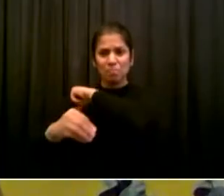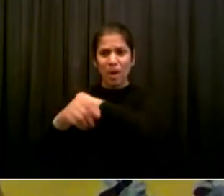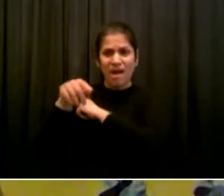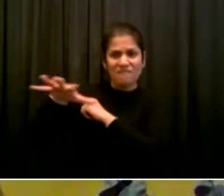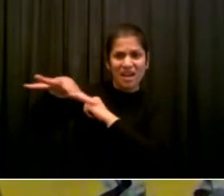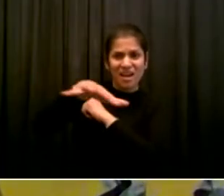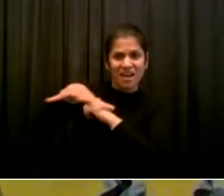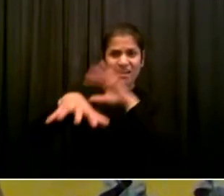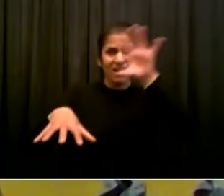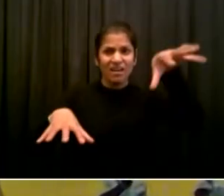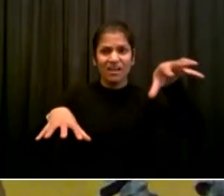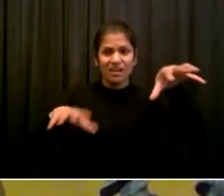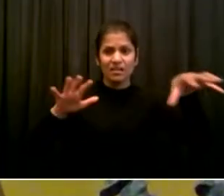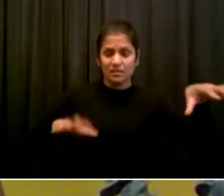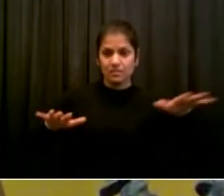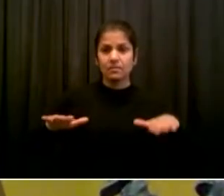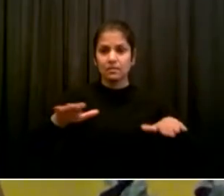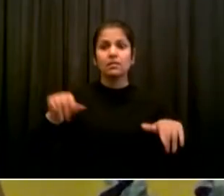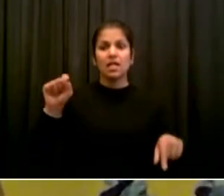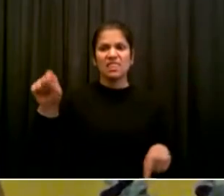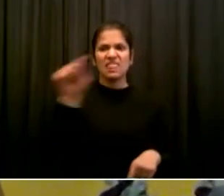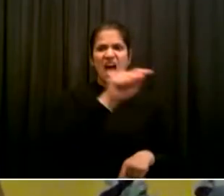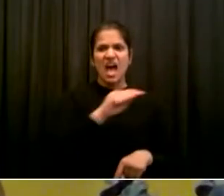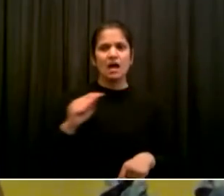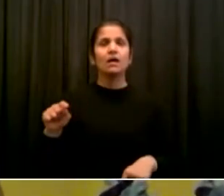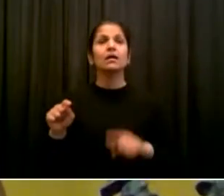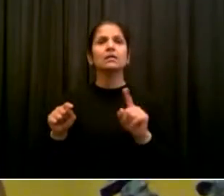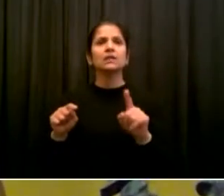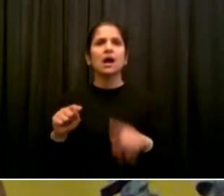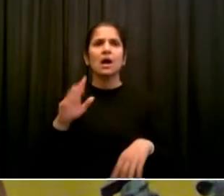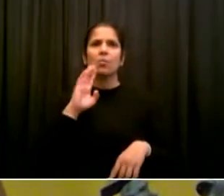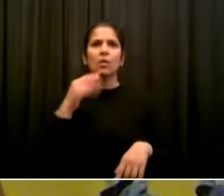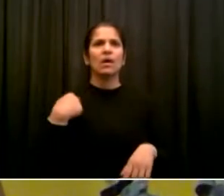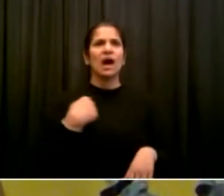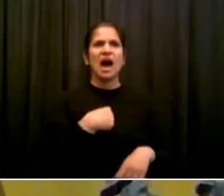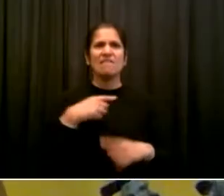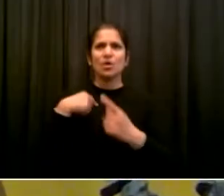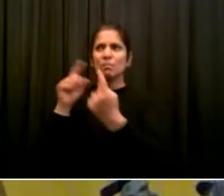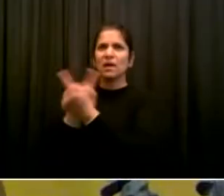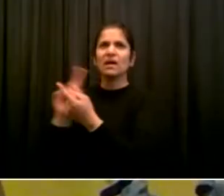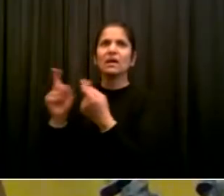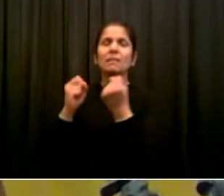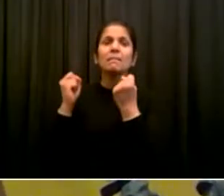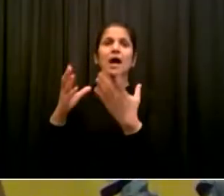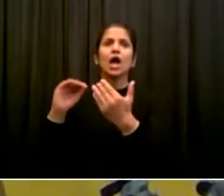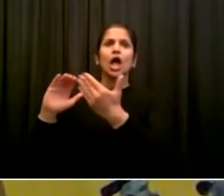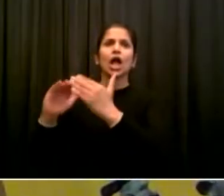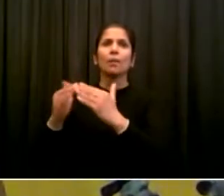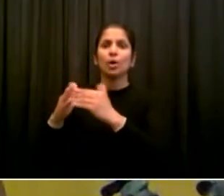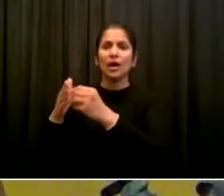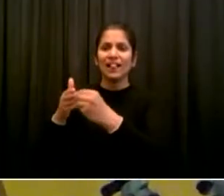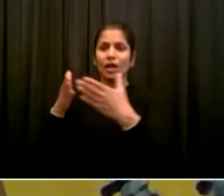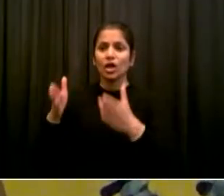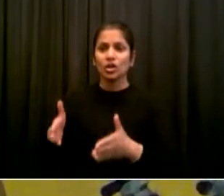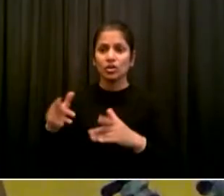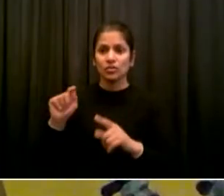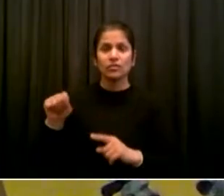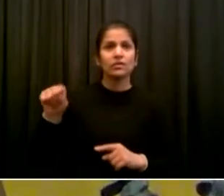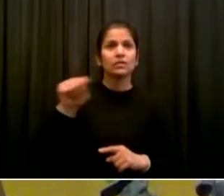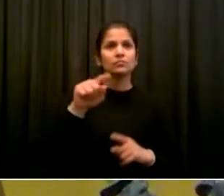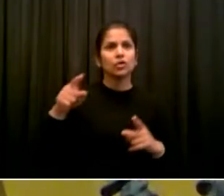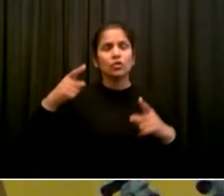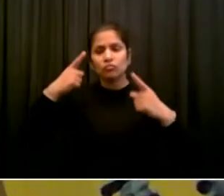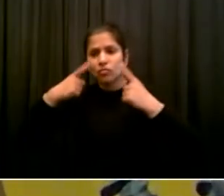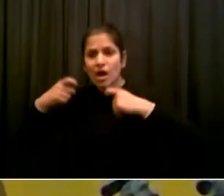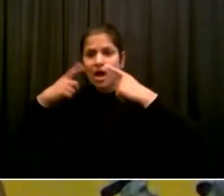met with community members who cursed and cried in frustration. We spoke with police officers in confidence who, while proud to wear